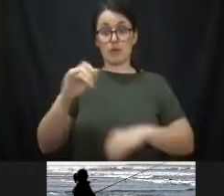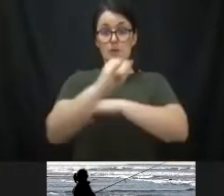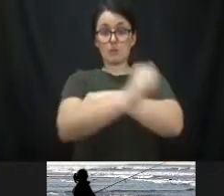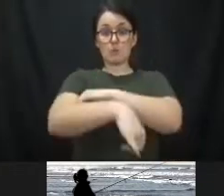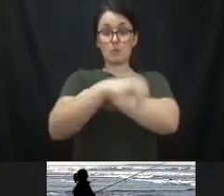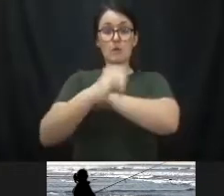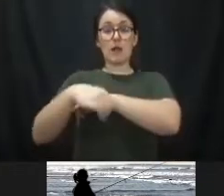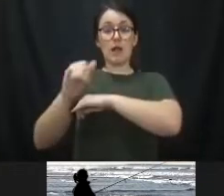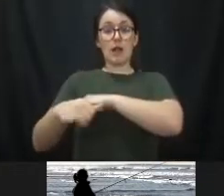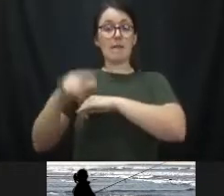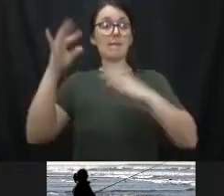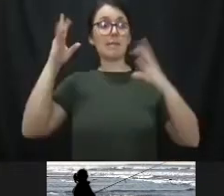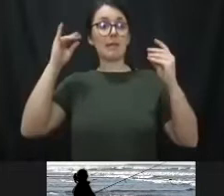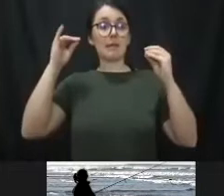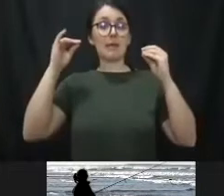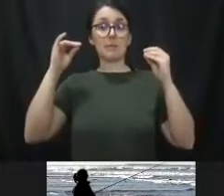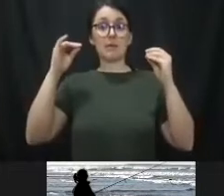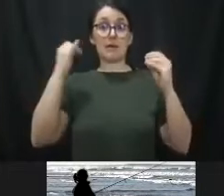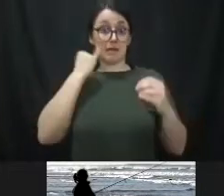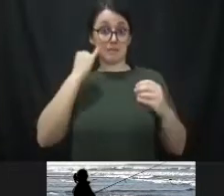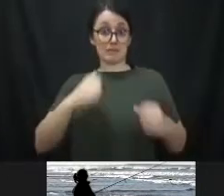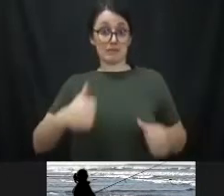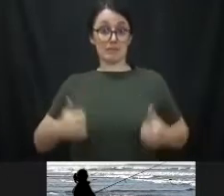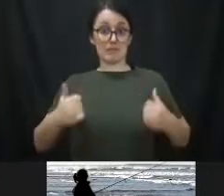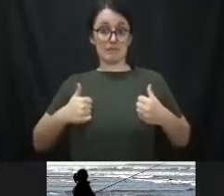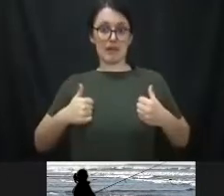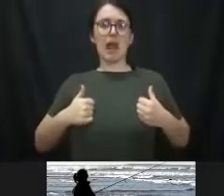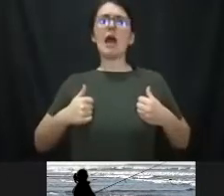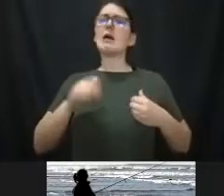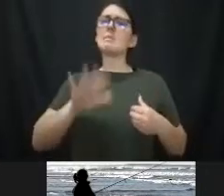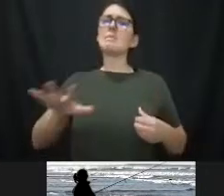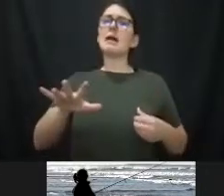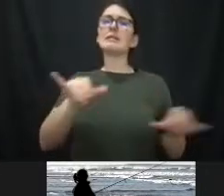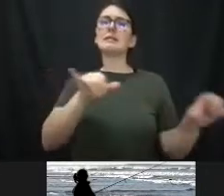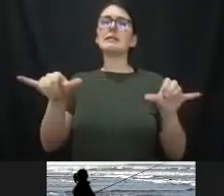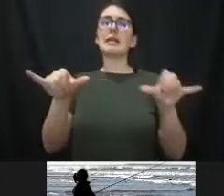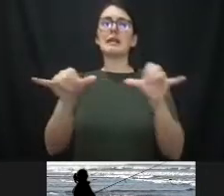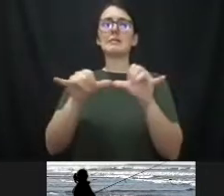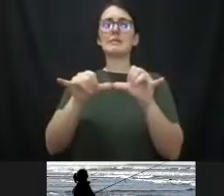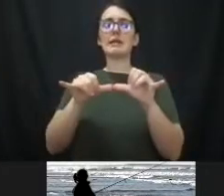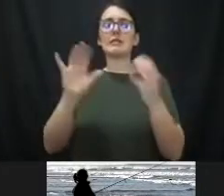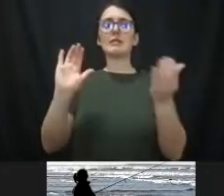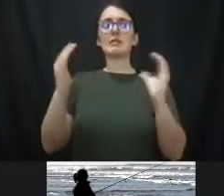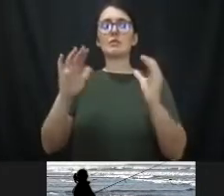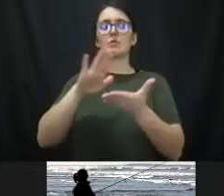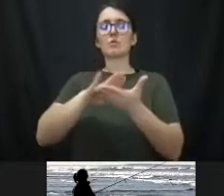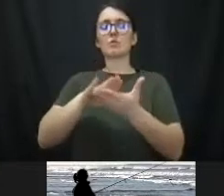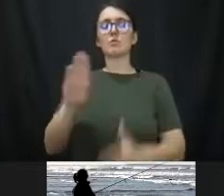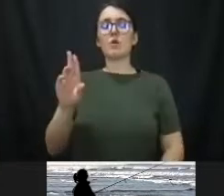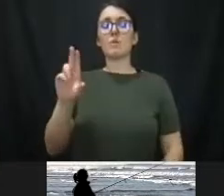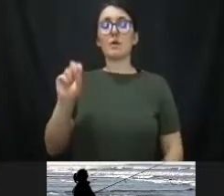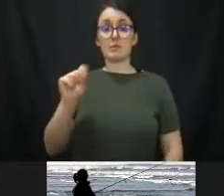when it's living, it's the size of a school bus, huge. So on